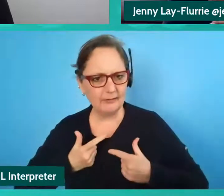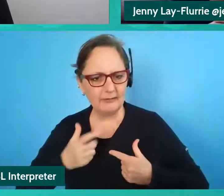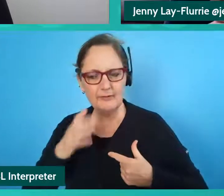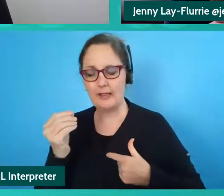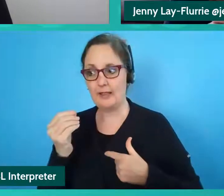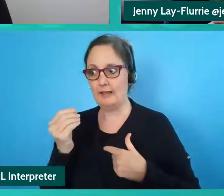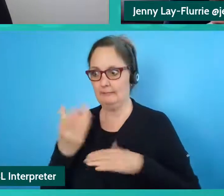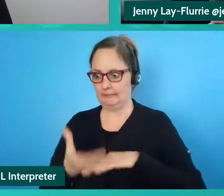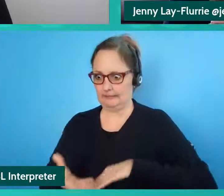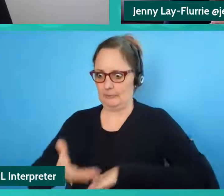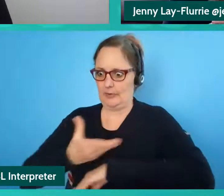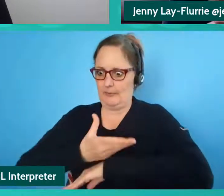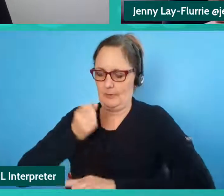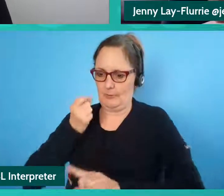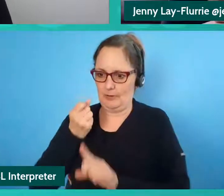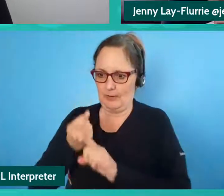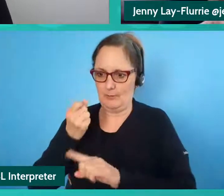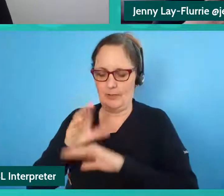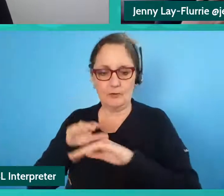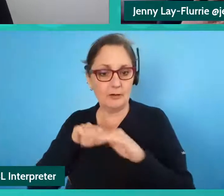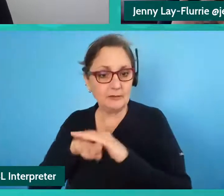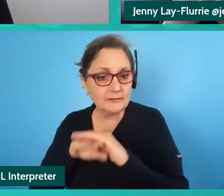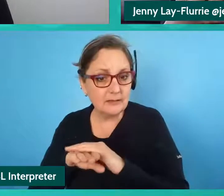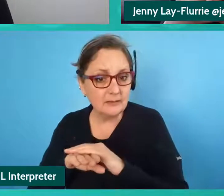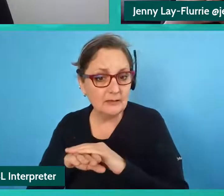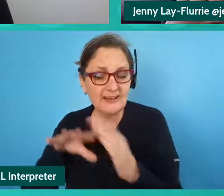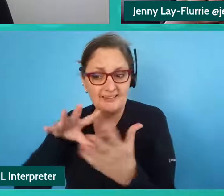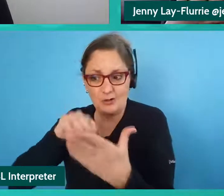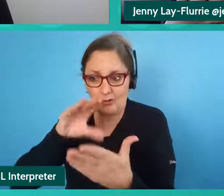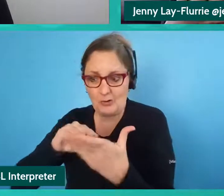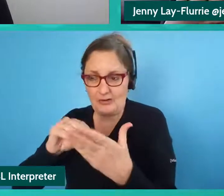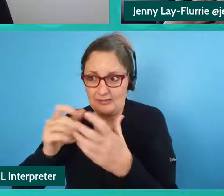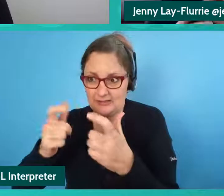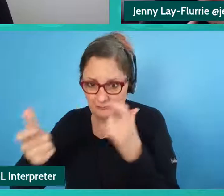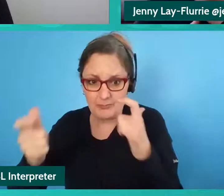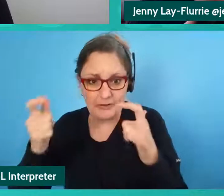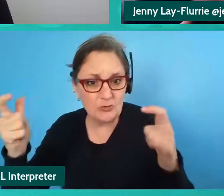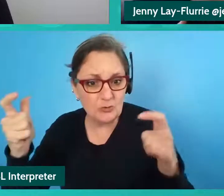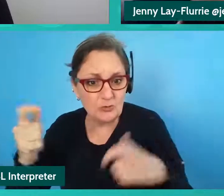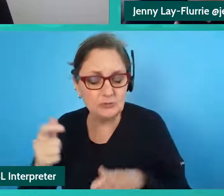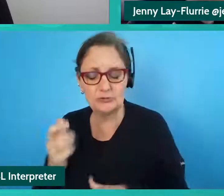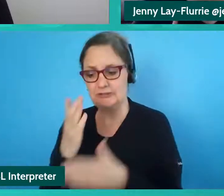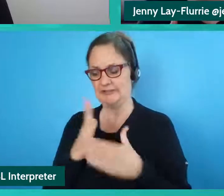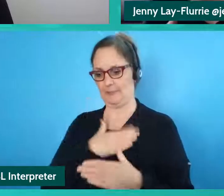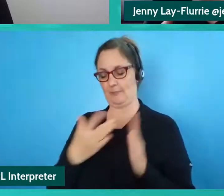had an enormous amount of learning. So actually, some of my favorite tools, I could talk